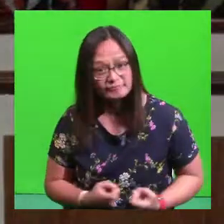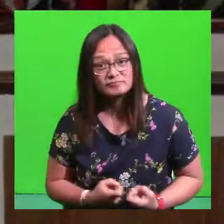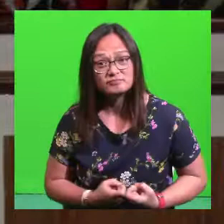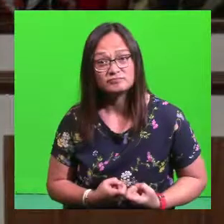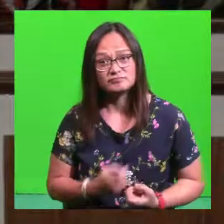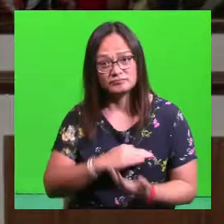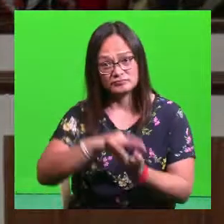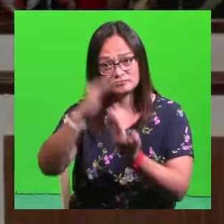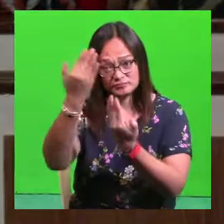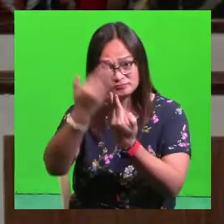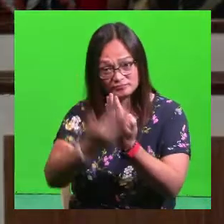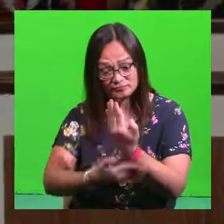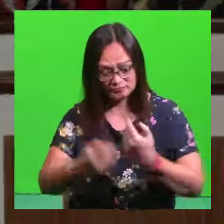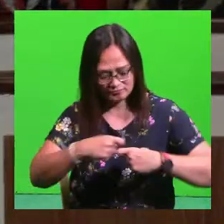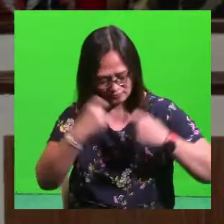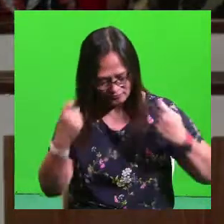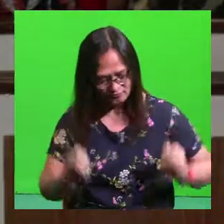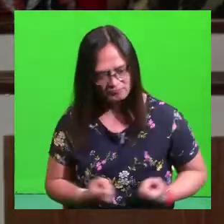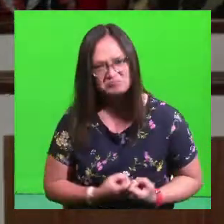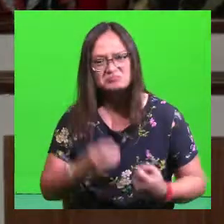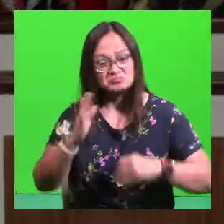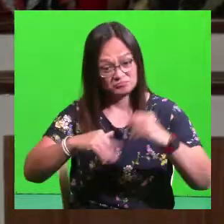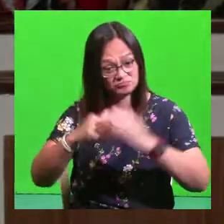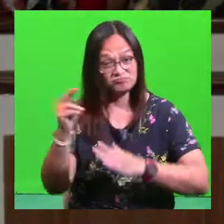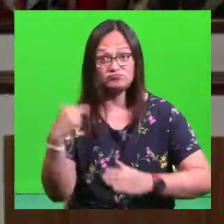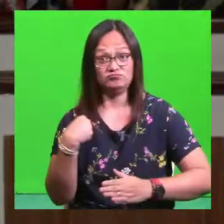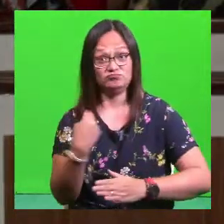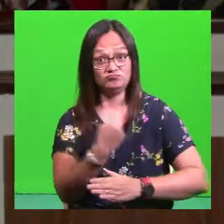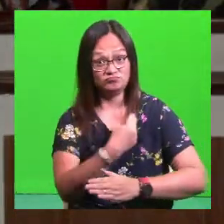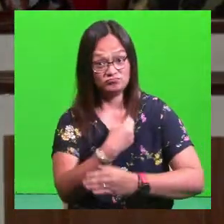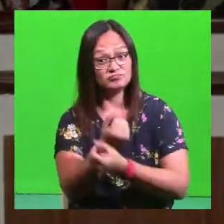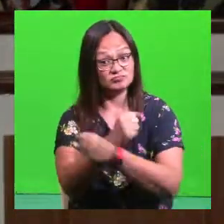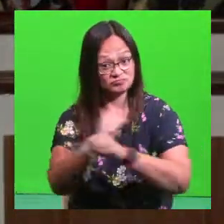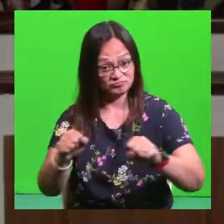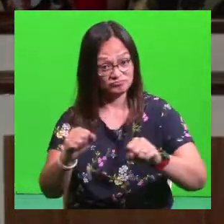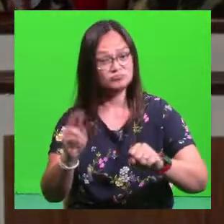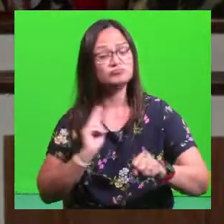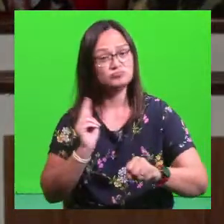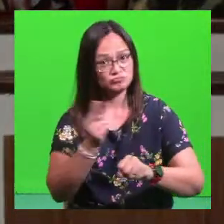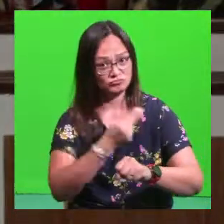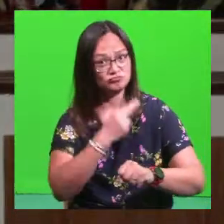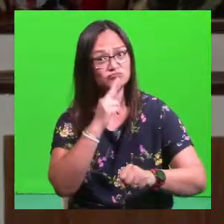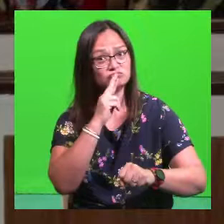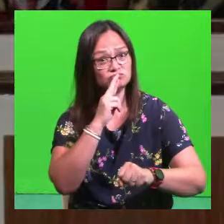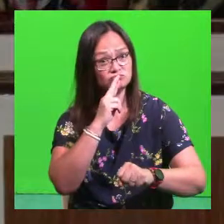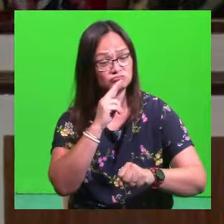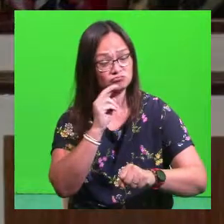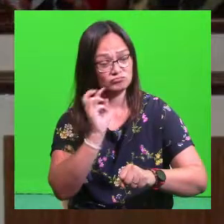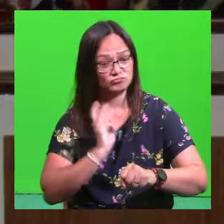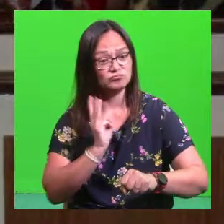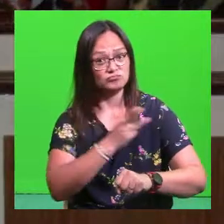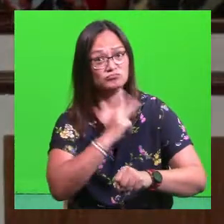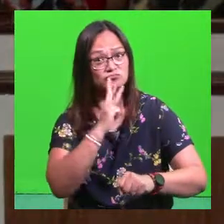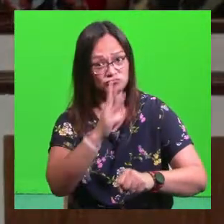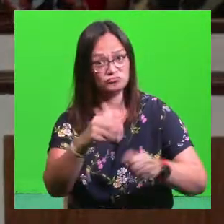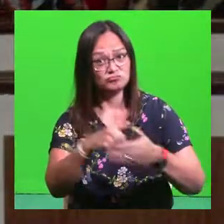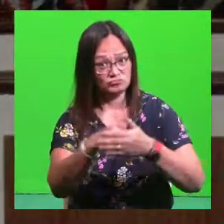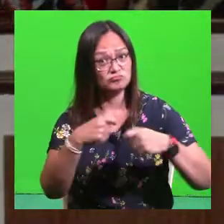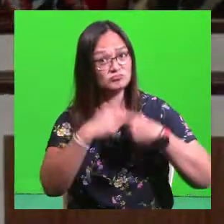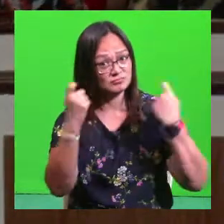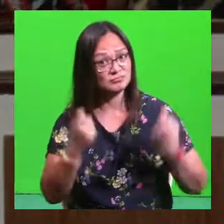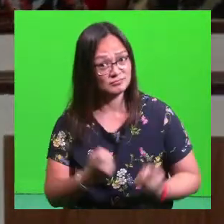kasalanan pa rin tayo. Did you know that? We are still subject to sin. We are not exempt from